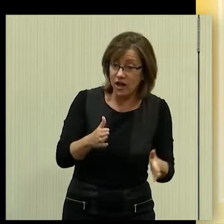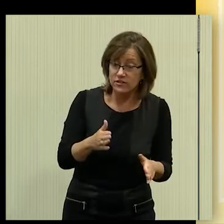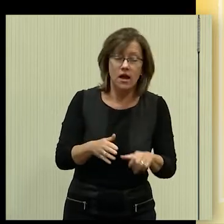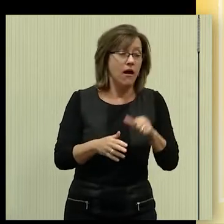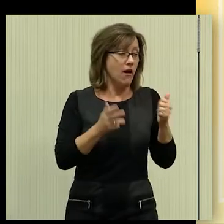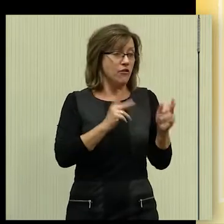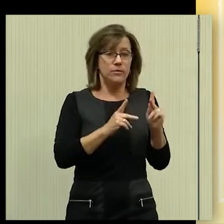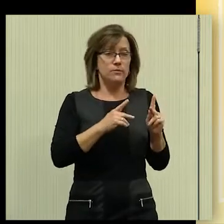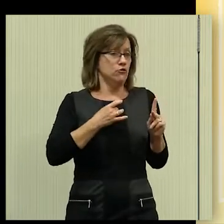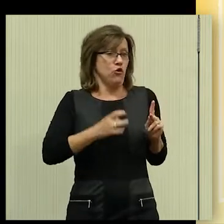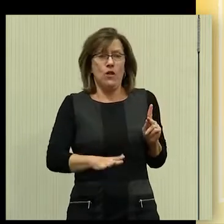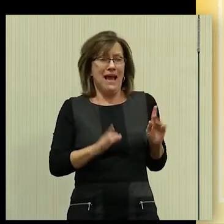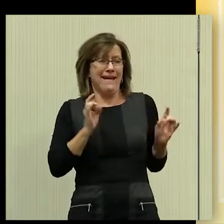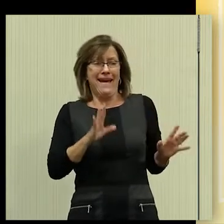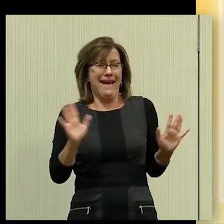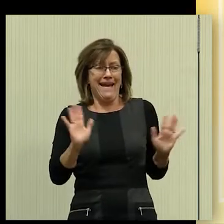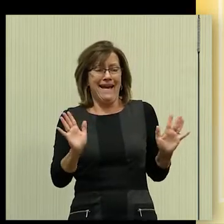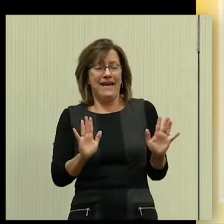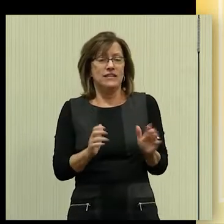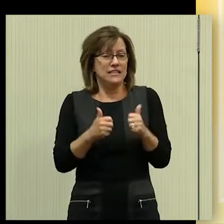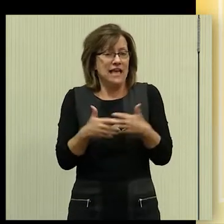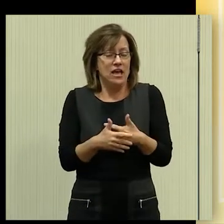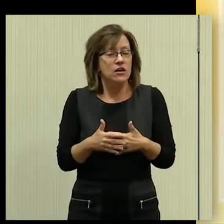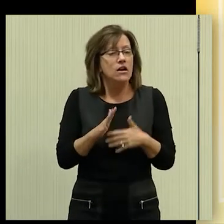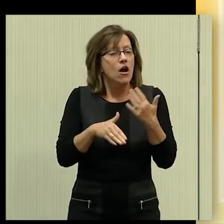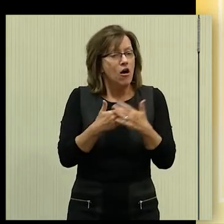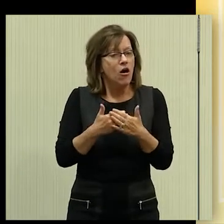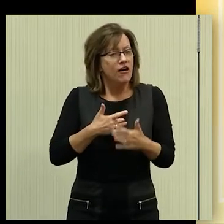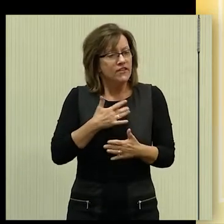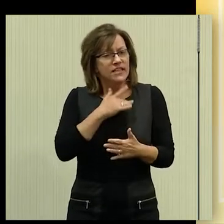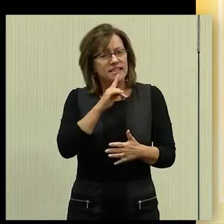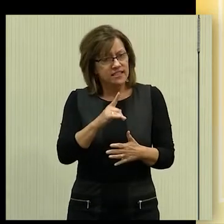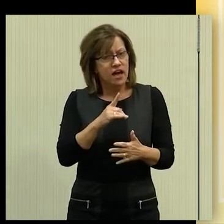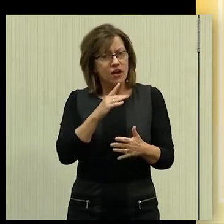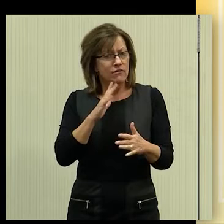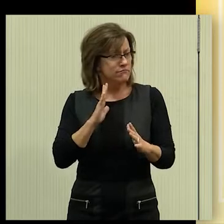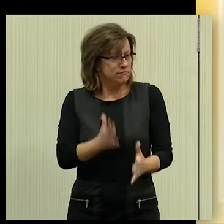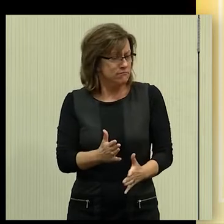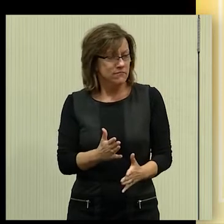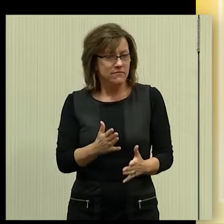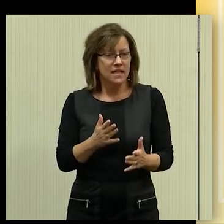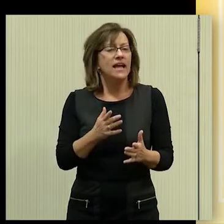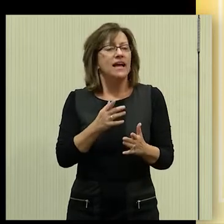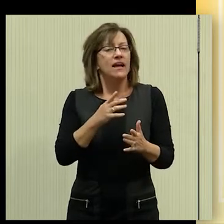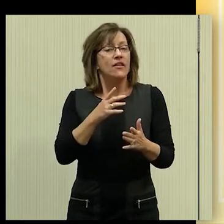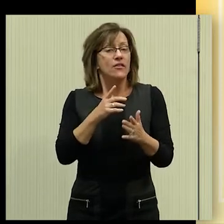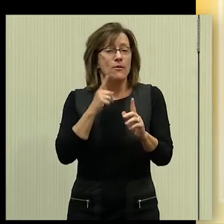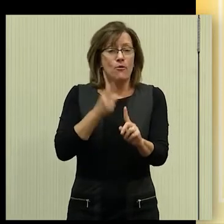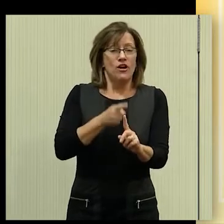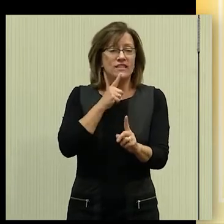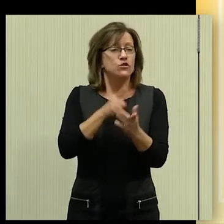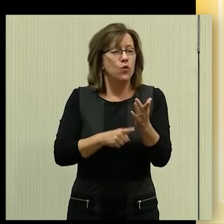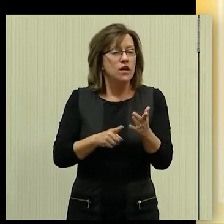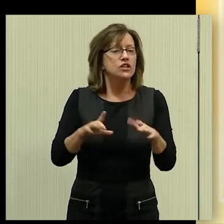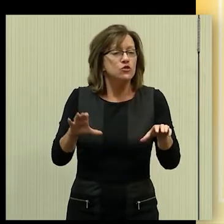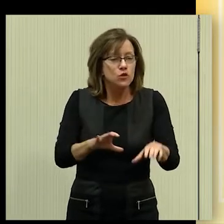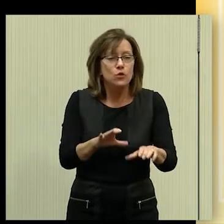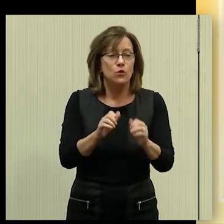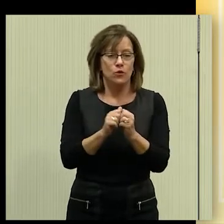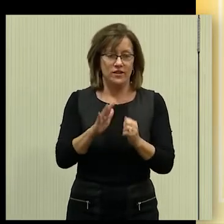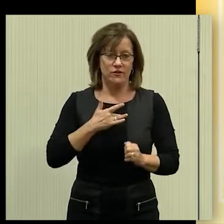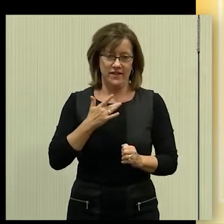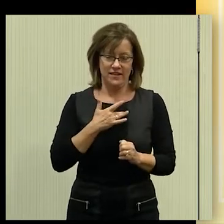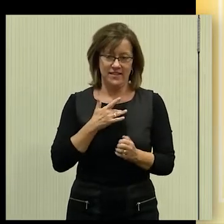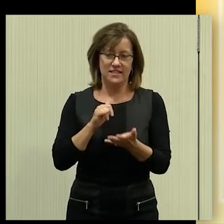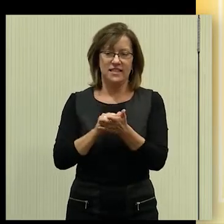No thanks. And that all feelings are valid. It's what you do with them. That's where, for us, we end up with problems, right? With